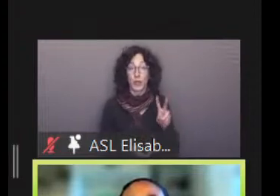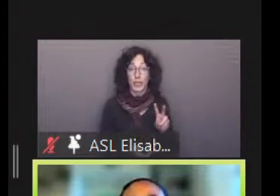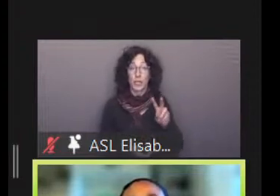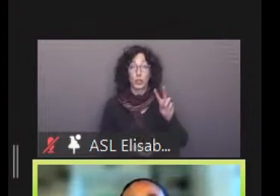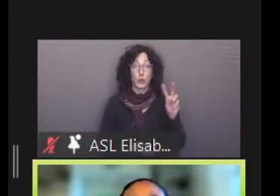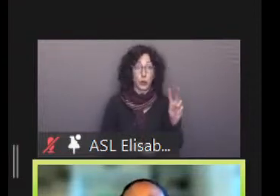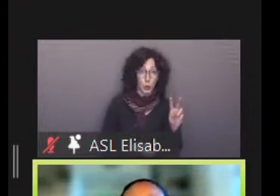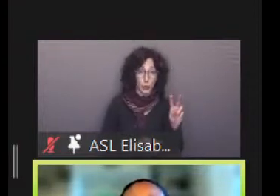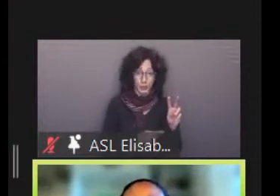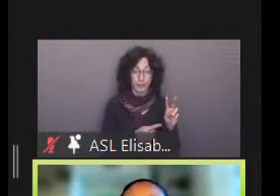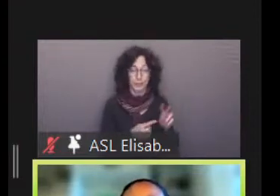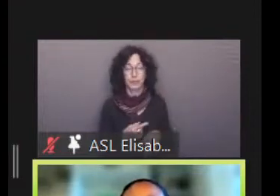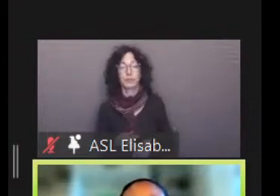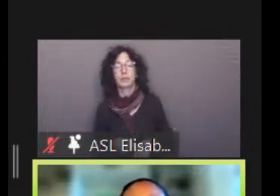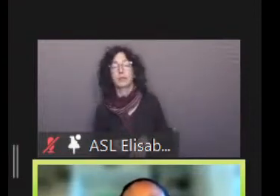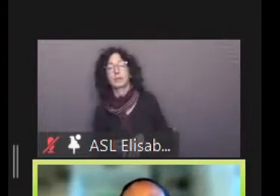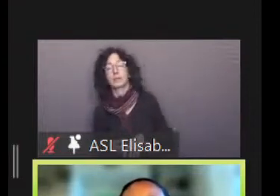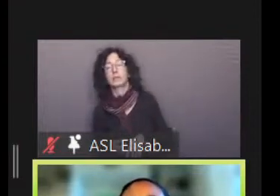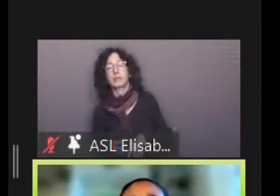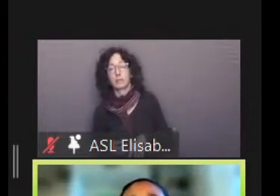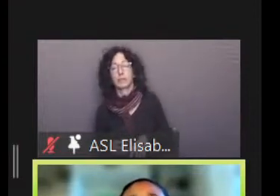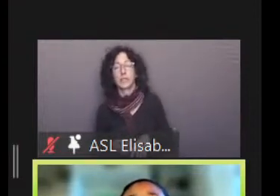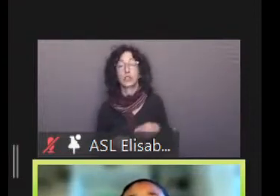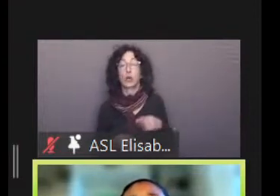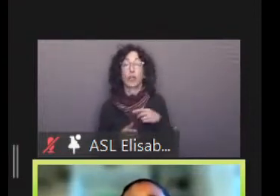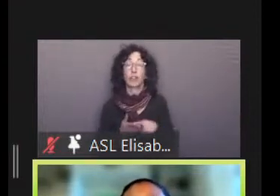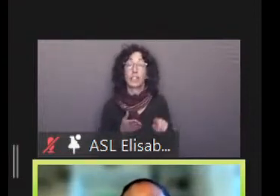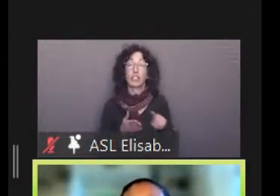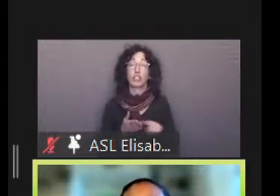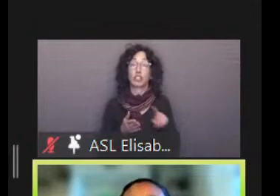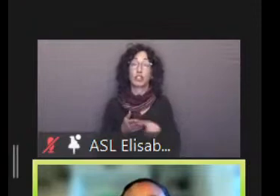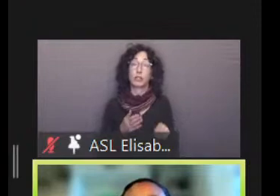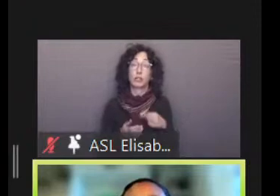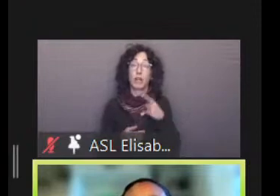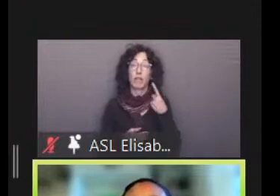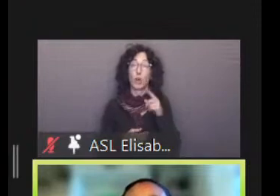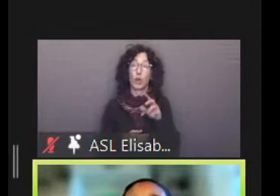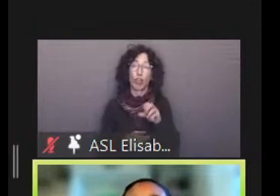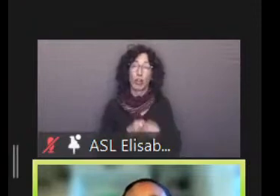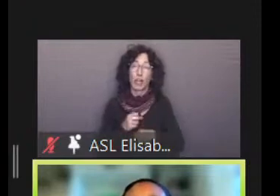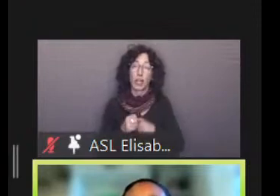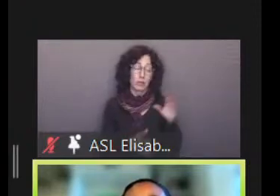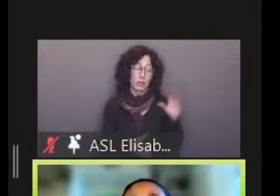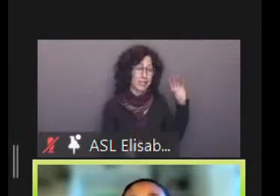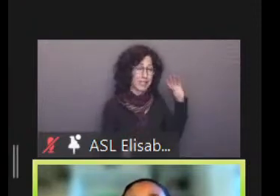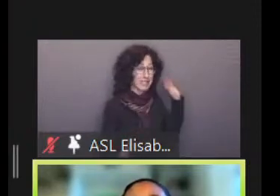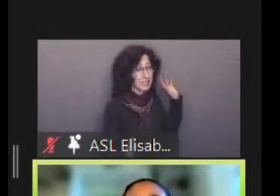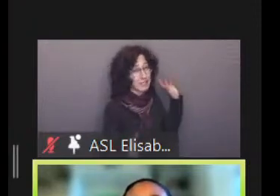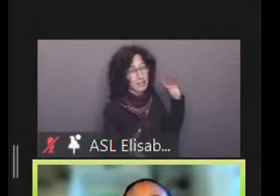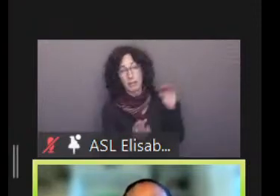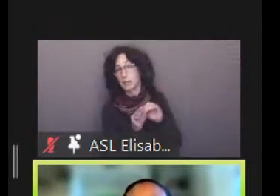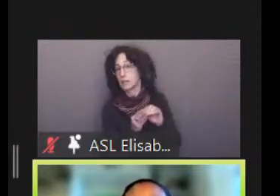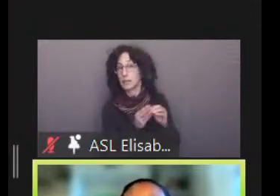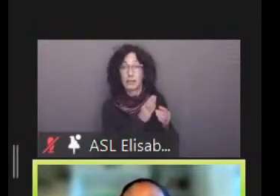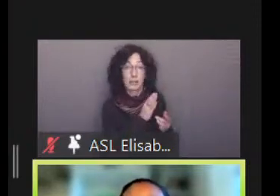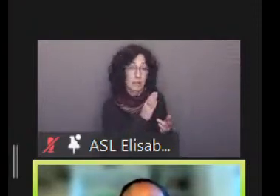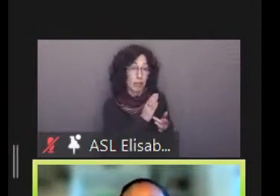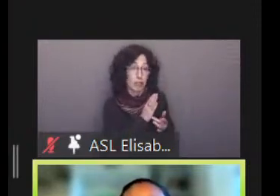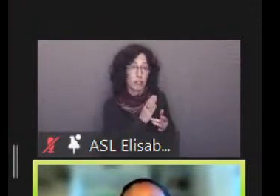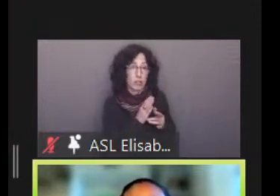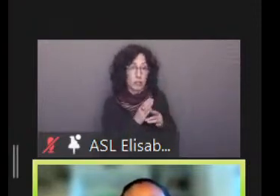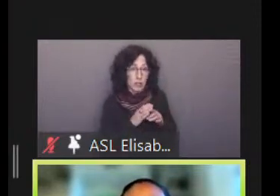they've used research that has been developed over the last 30 years and technology to understand how to develop